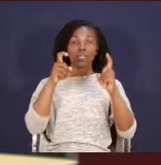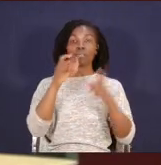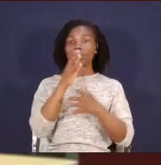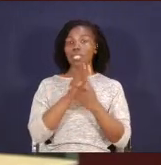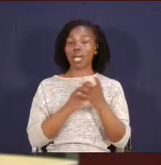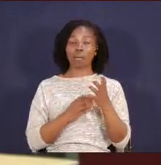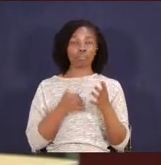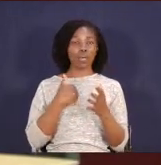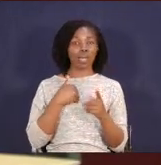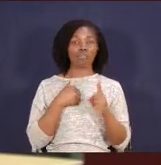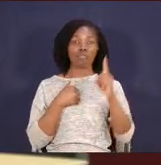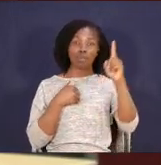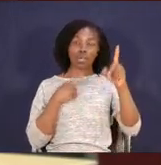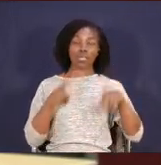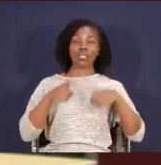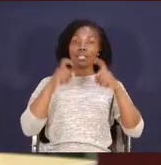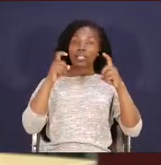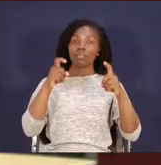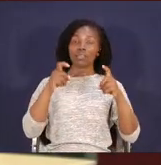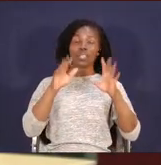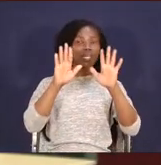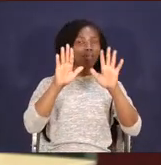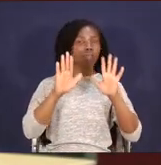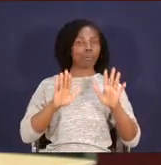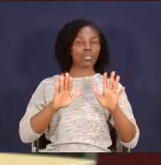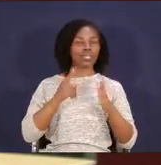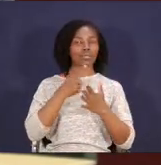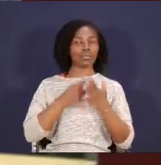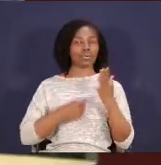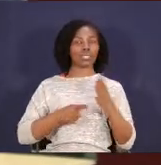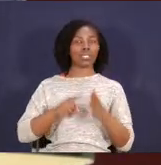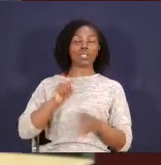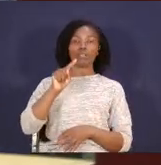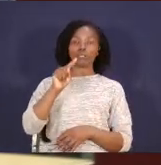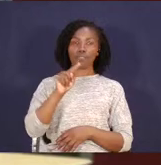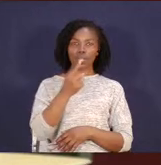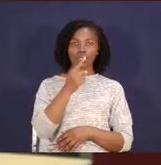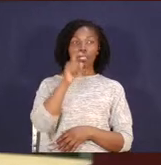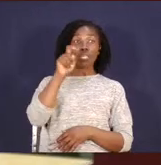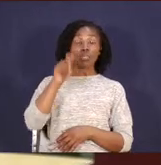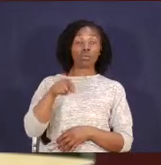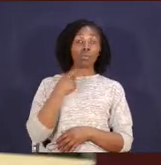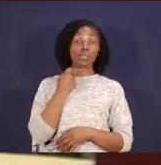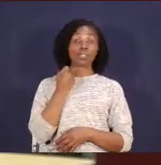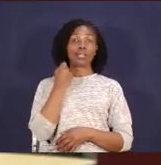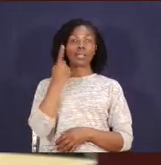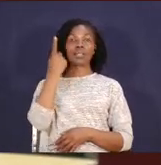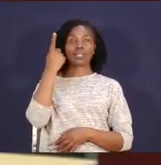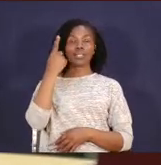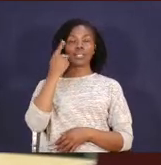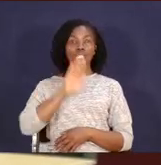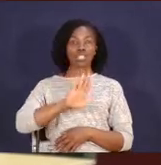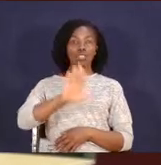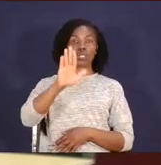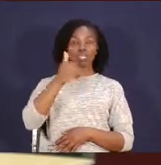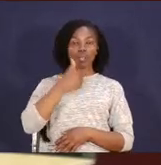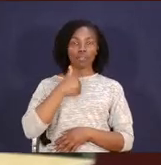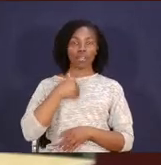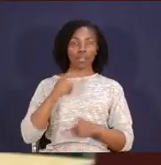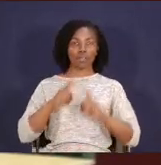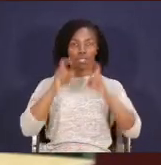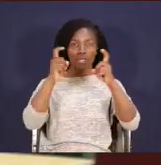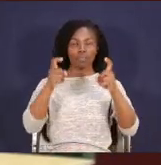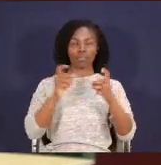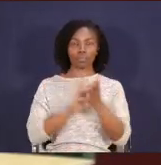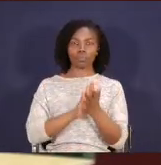gift is going to do something. But you first of all have to acknowledge and understand that you are gifted. So